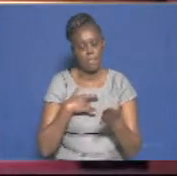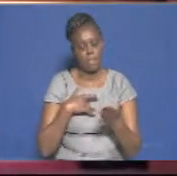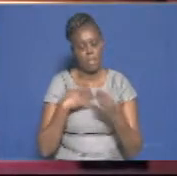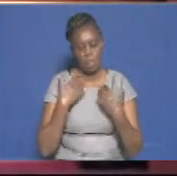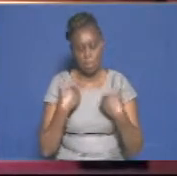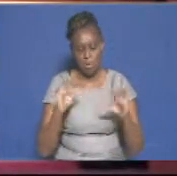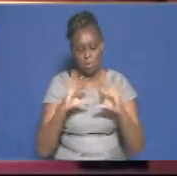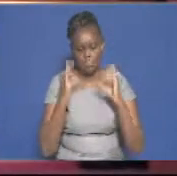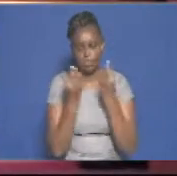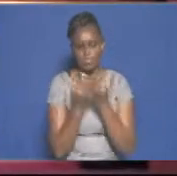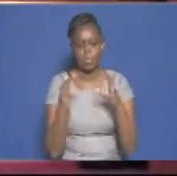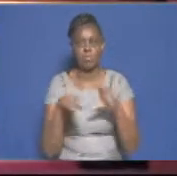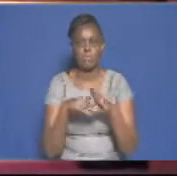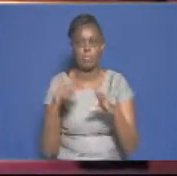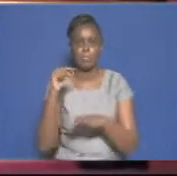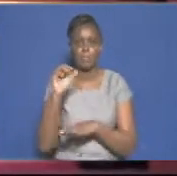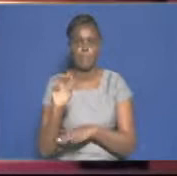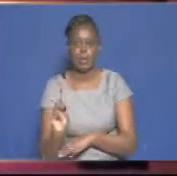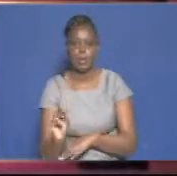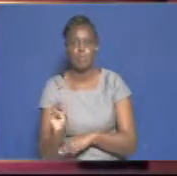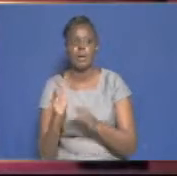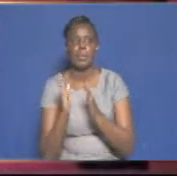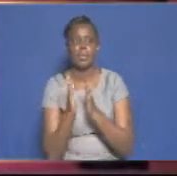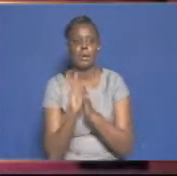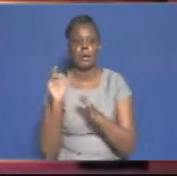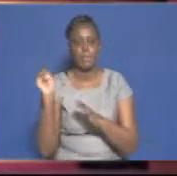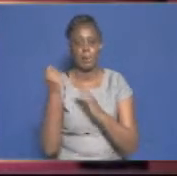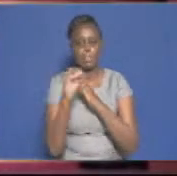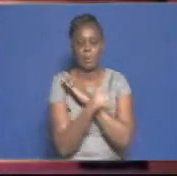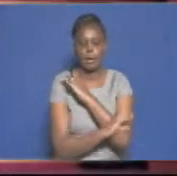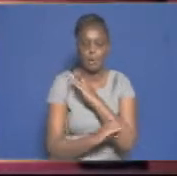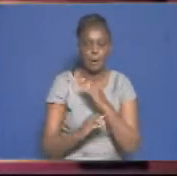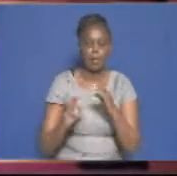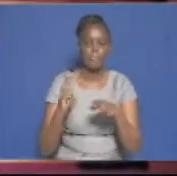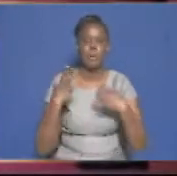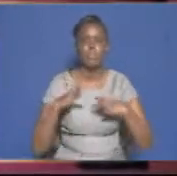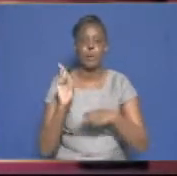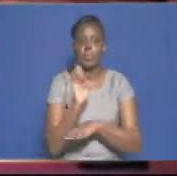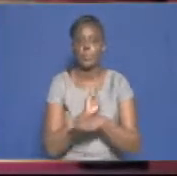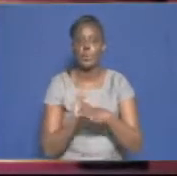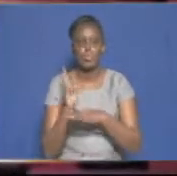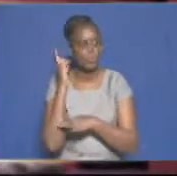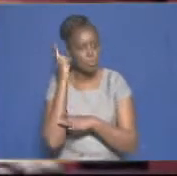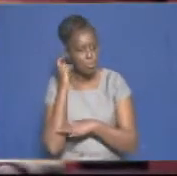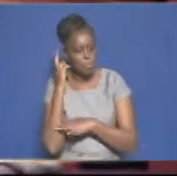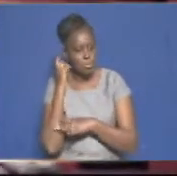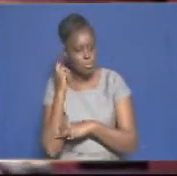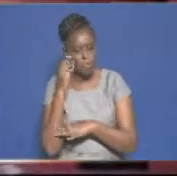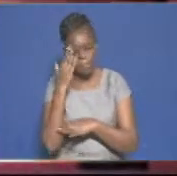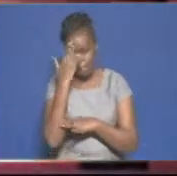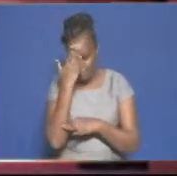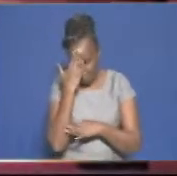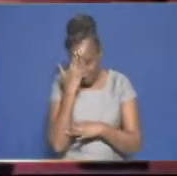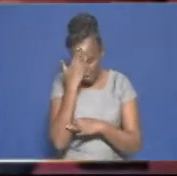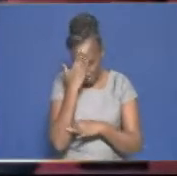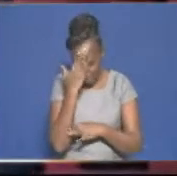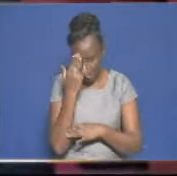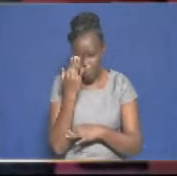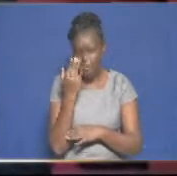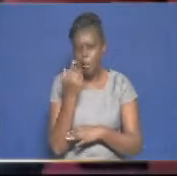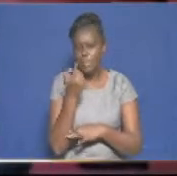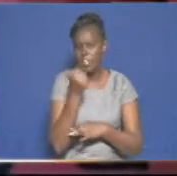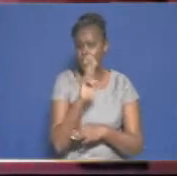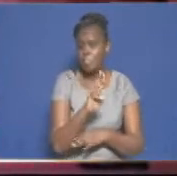the family, people of Gem, the Kenyan nation, people who used to listen to him every Monday. I think he was appearing on a TV